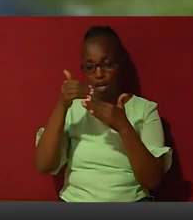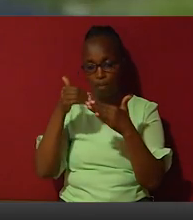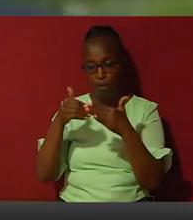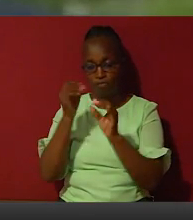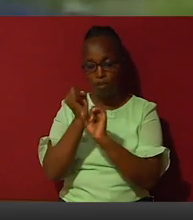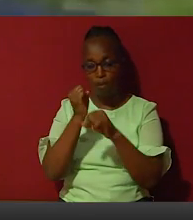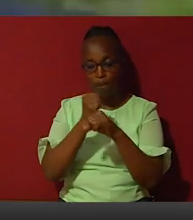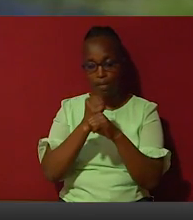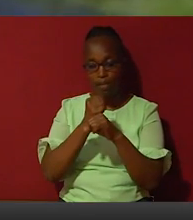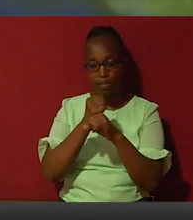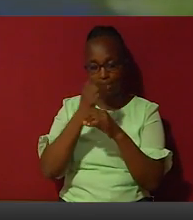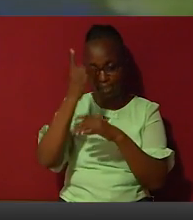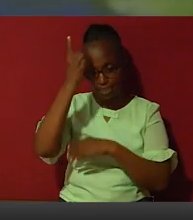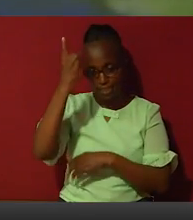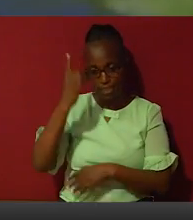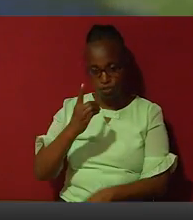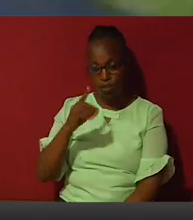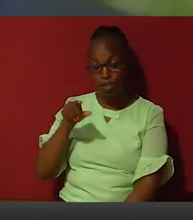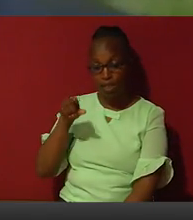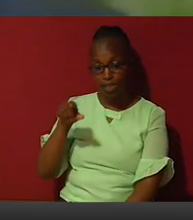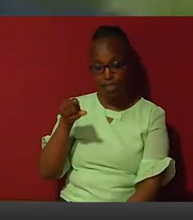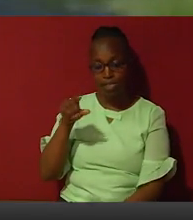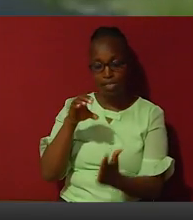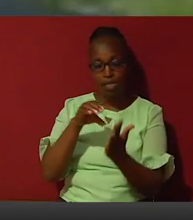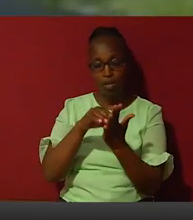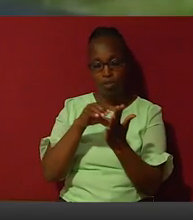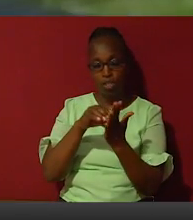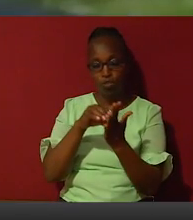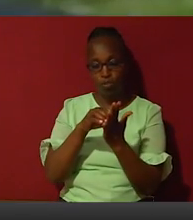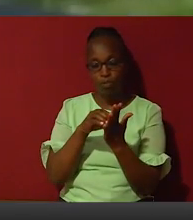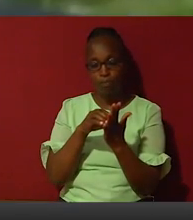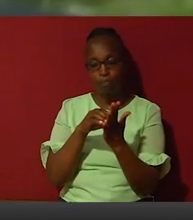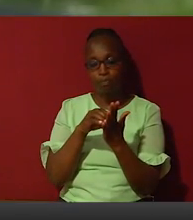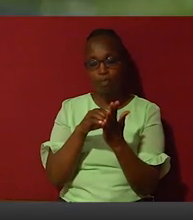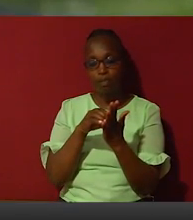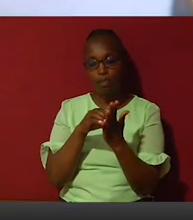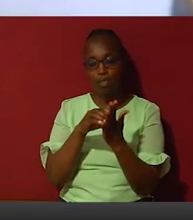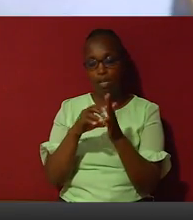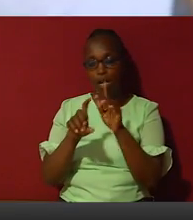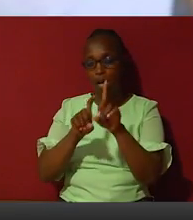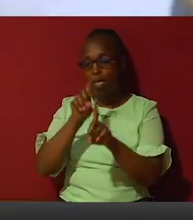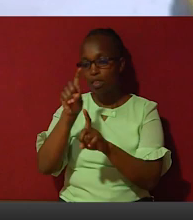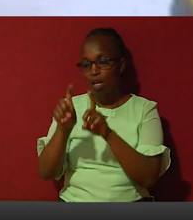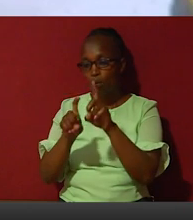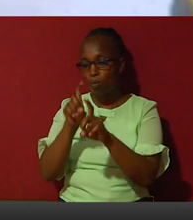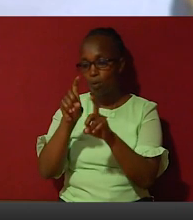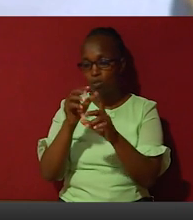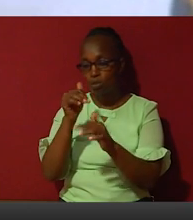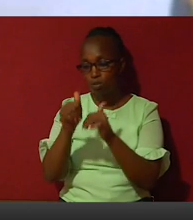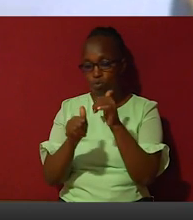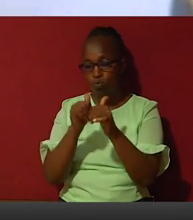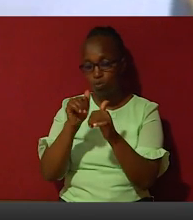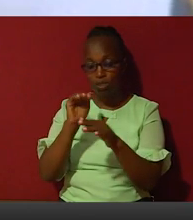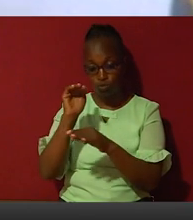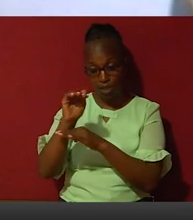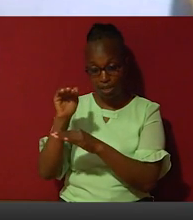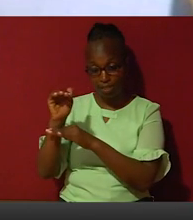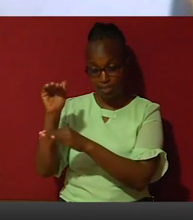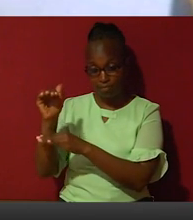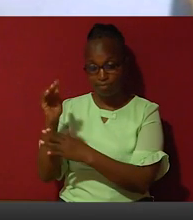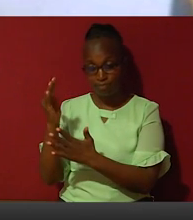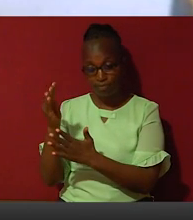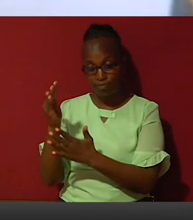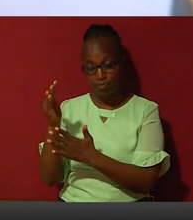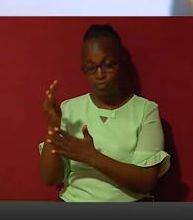a decision. That is a condition antecedent to public participation. The question I'm asking